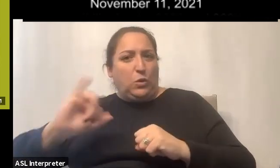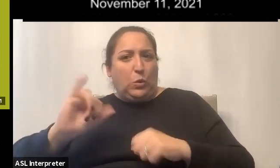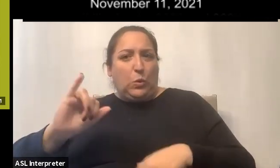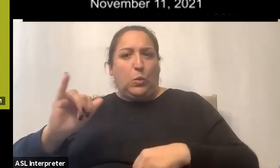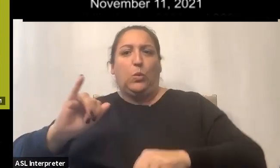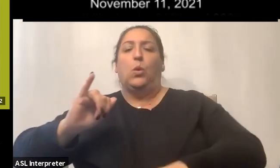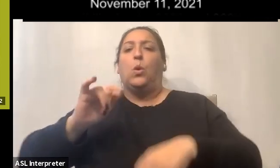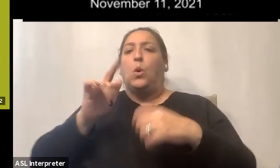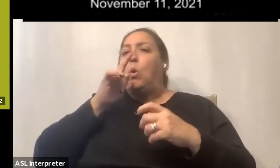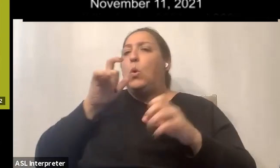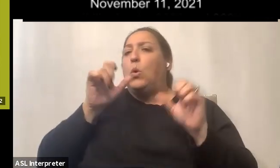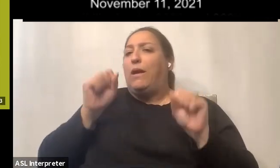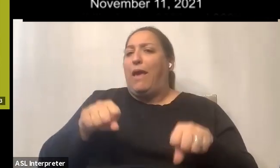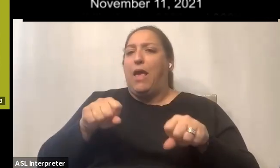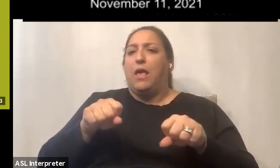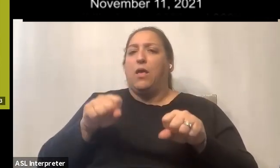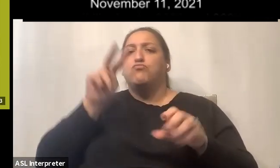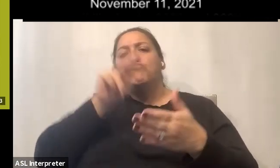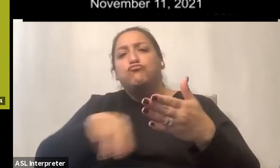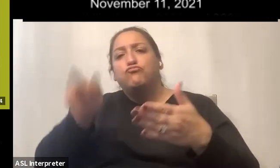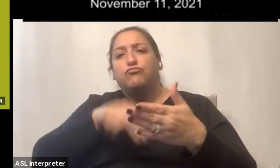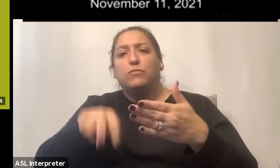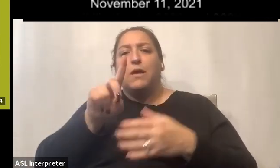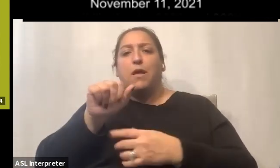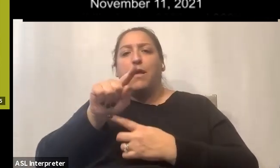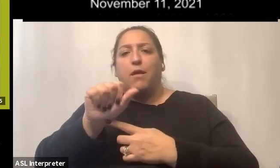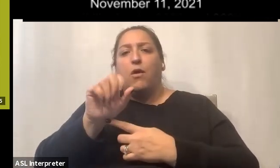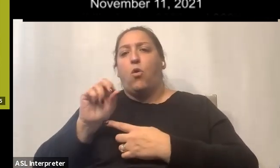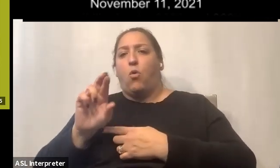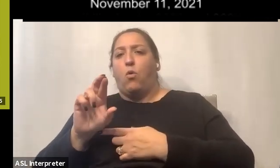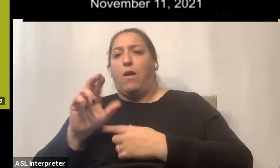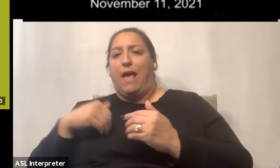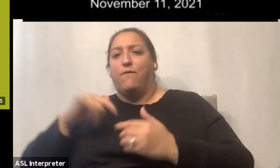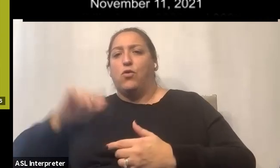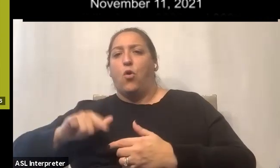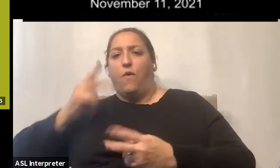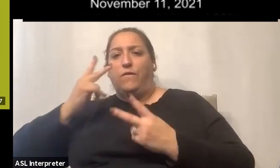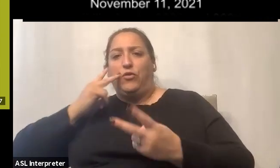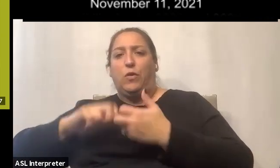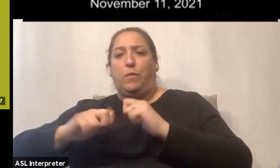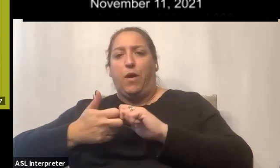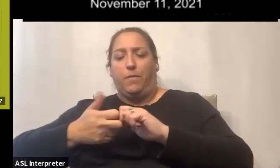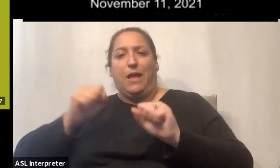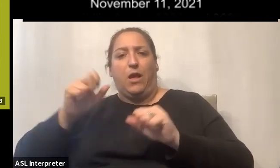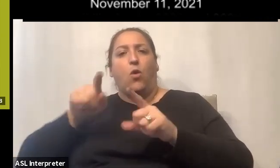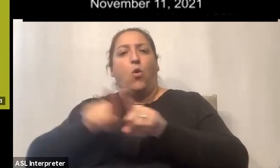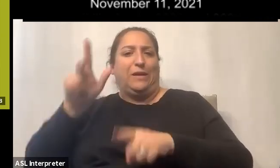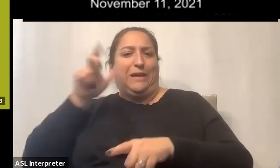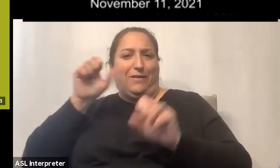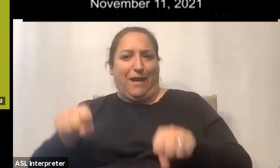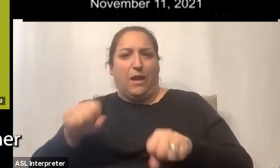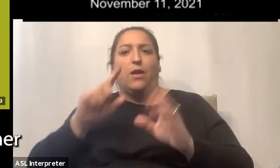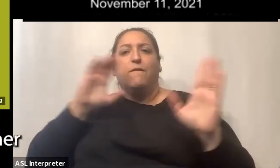who can look over the data or have low vision problems, so they can also hear the data. And focus